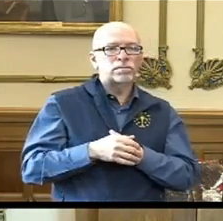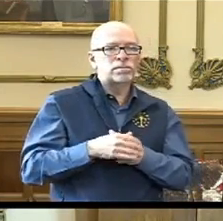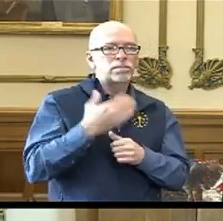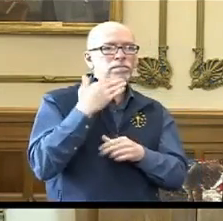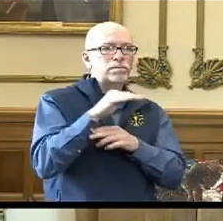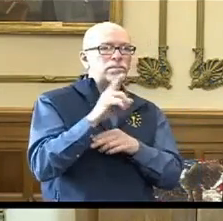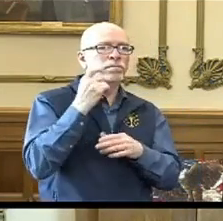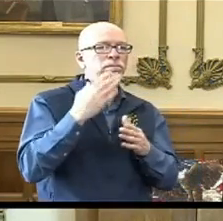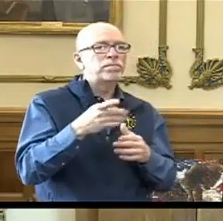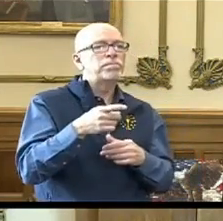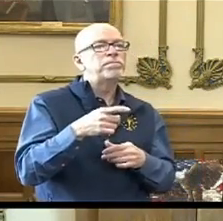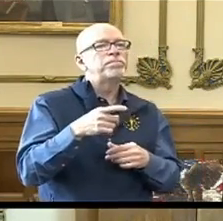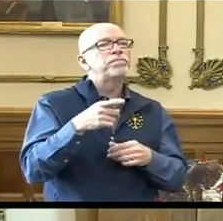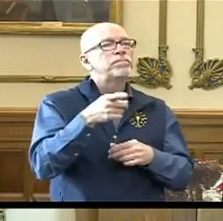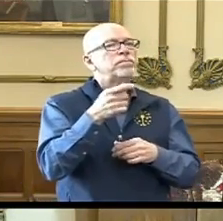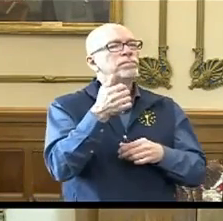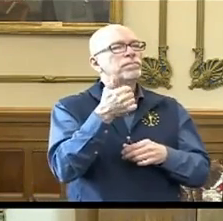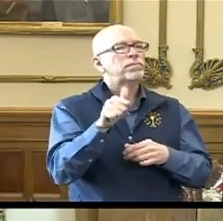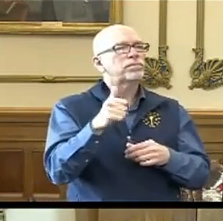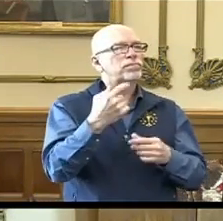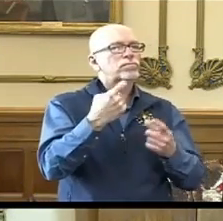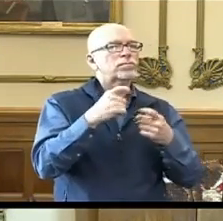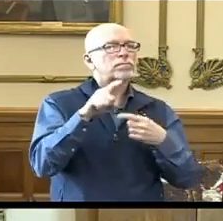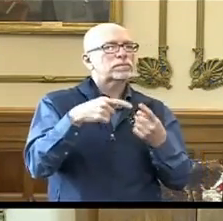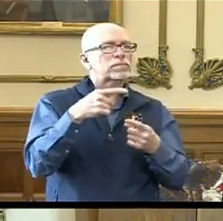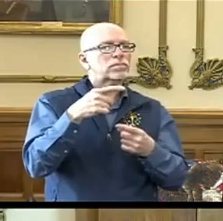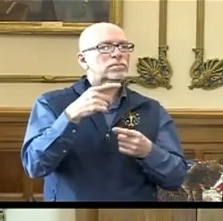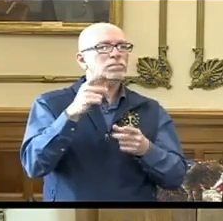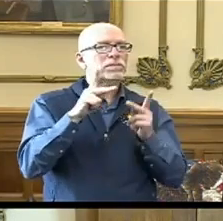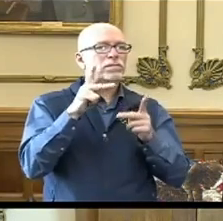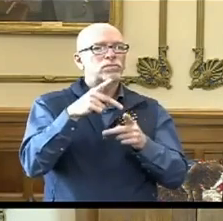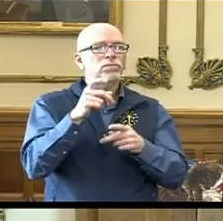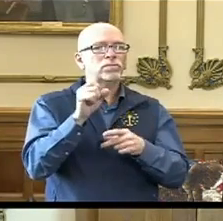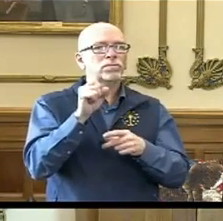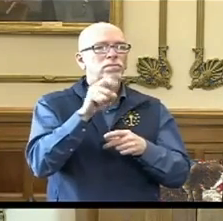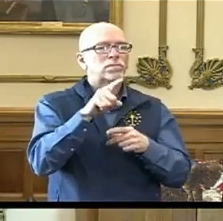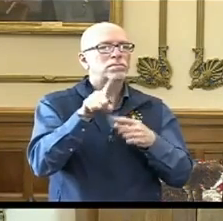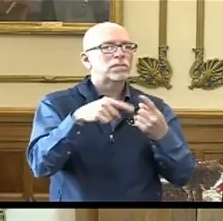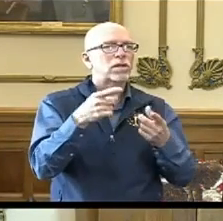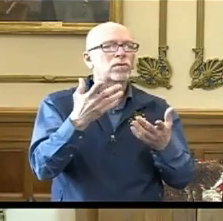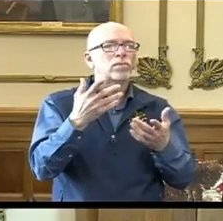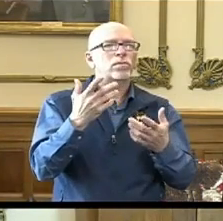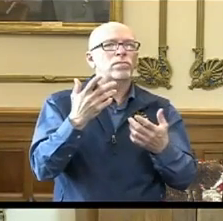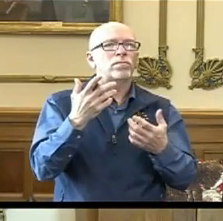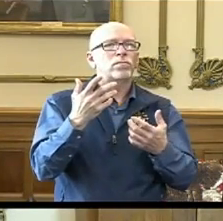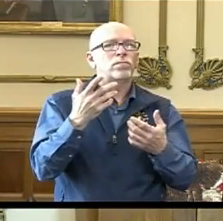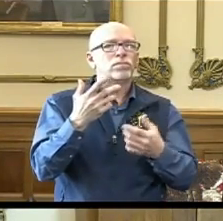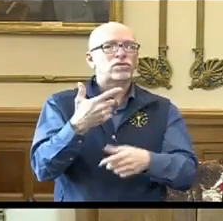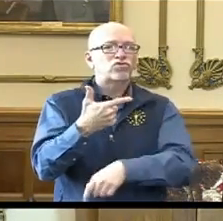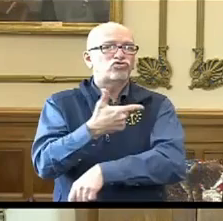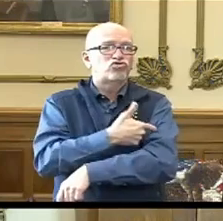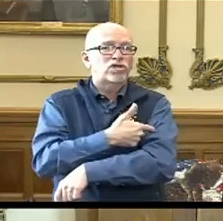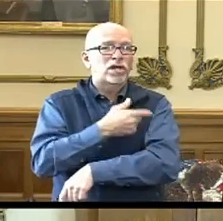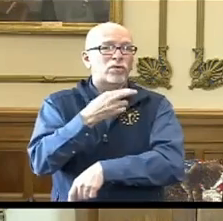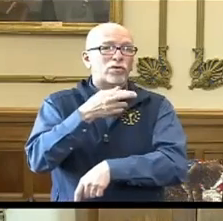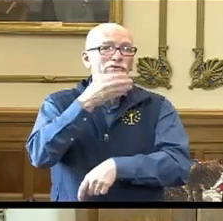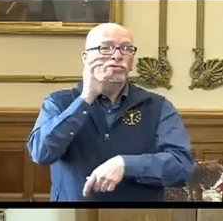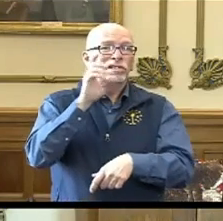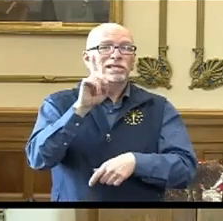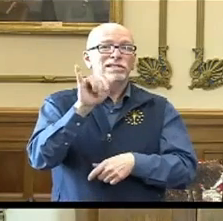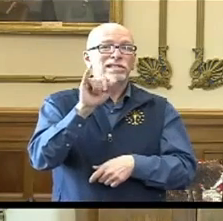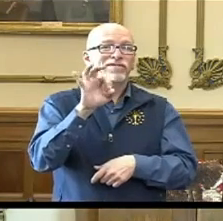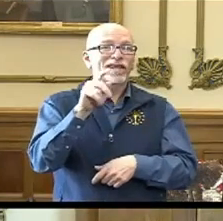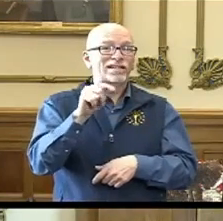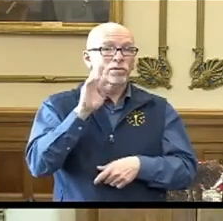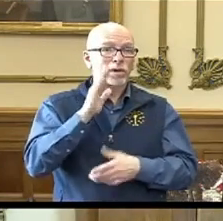Afternoon, Governor. Have there been any inquiries from Hoosiers calling the state asking about whether injecting or ingesting disinfectants can